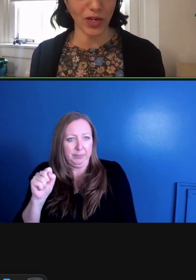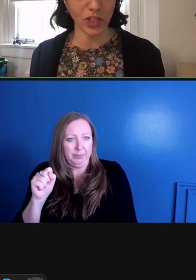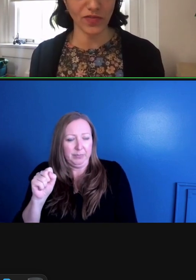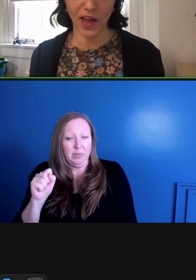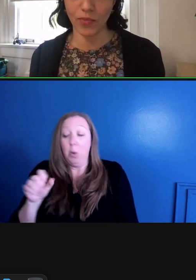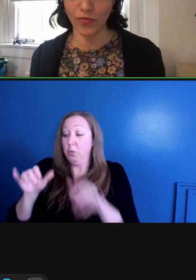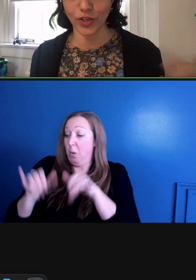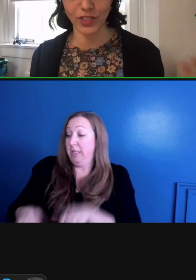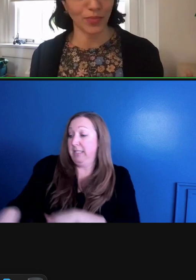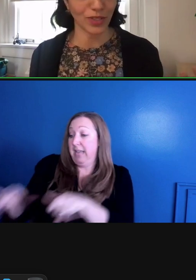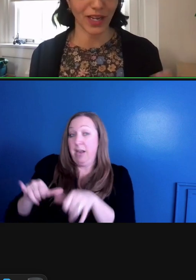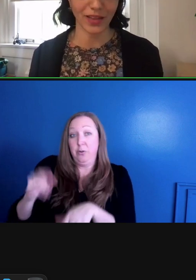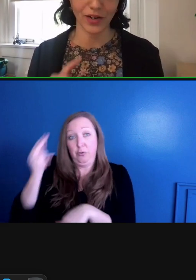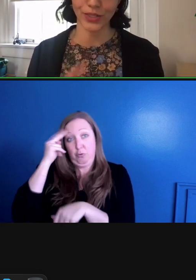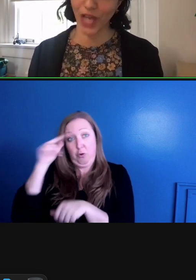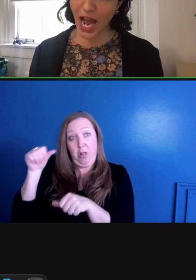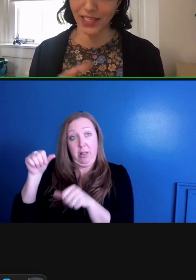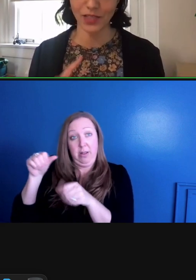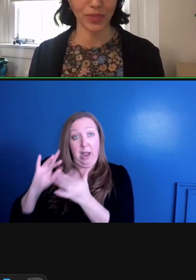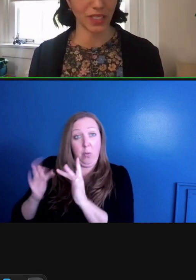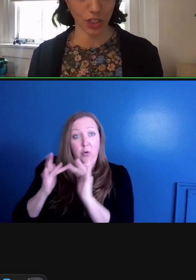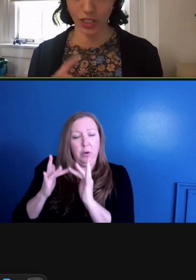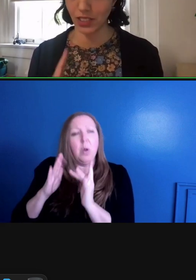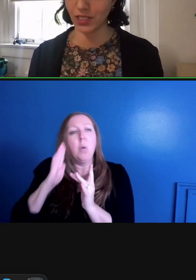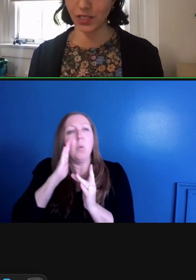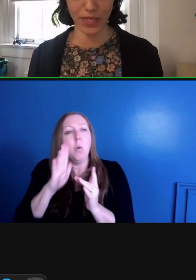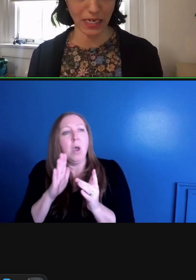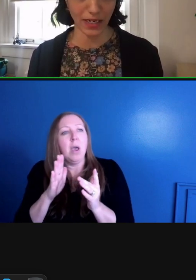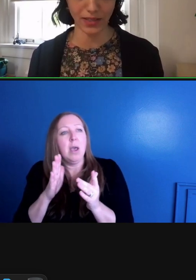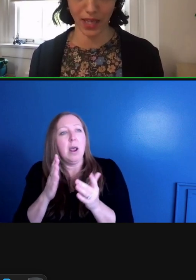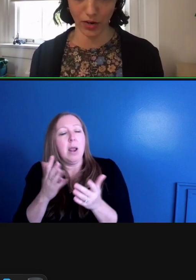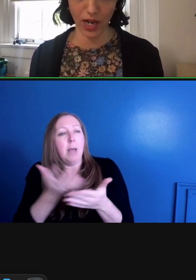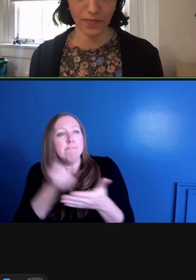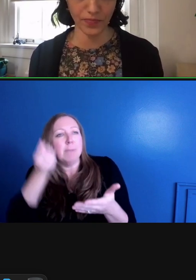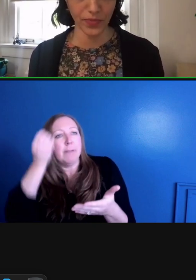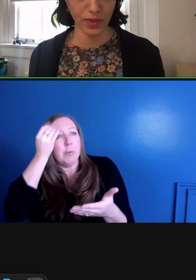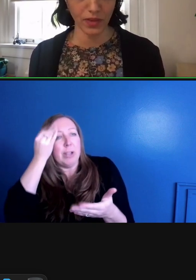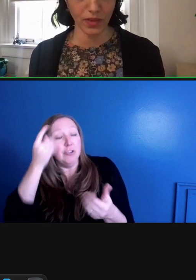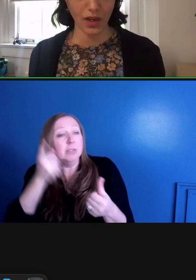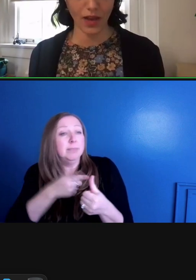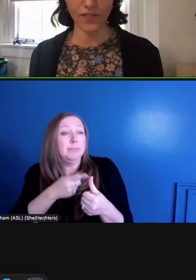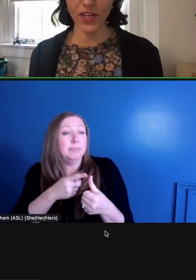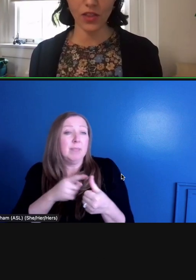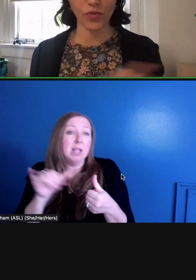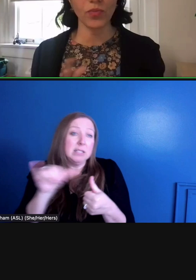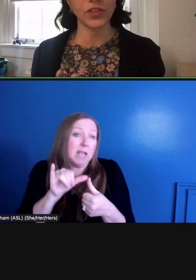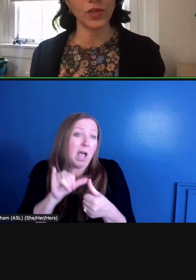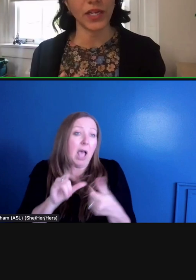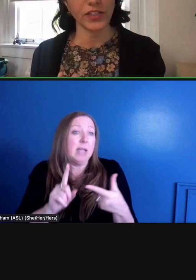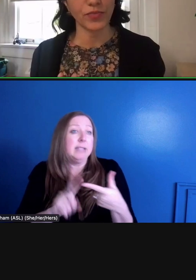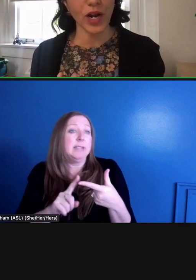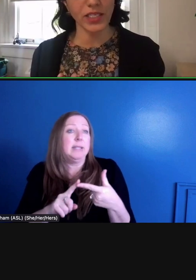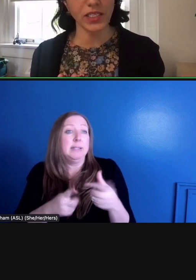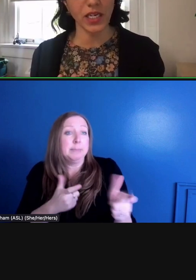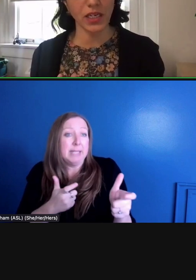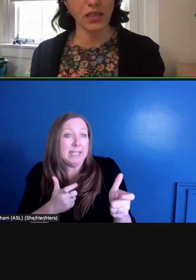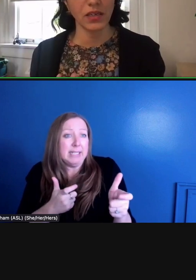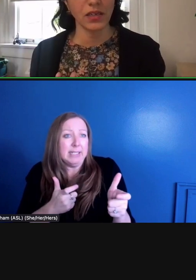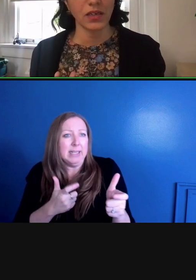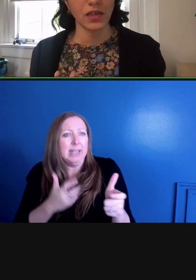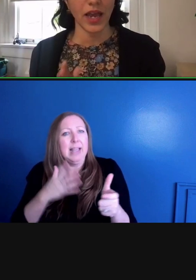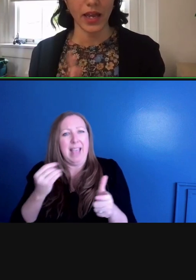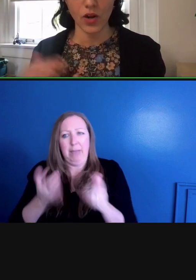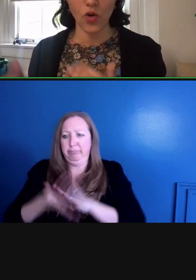information about each of them, for example, say their size, position, speed, etc., and feed it through multiple layers of